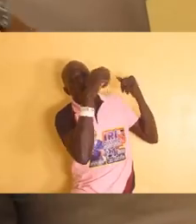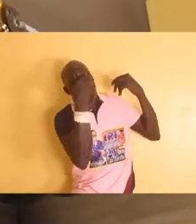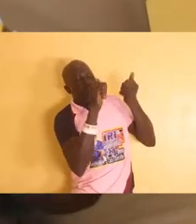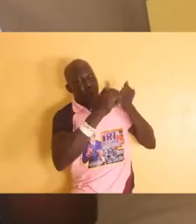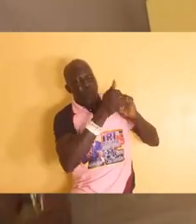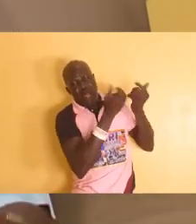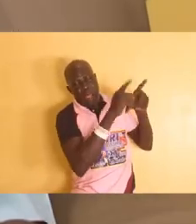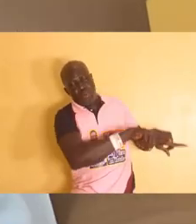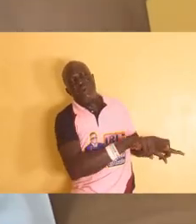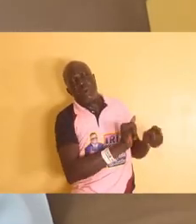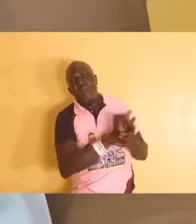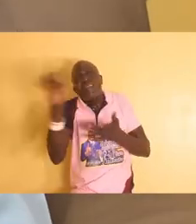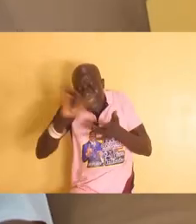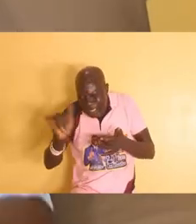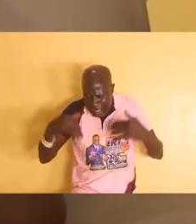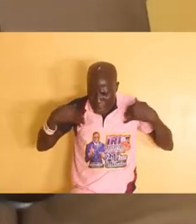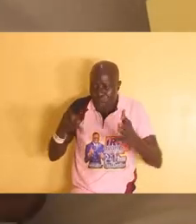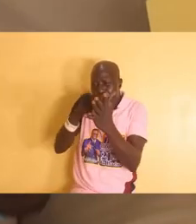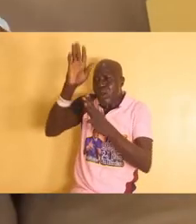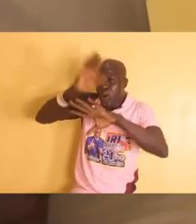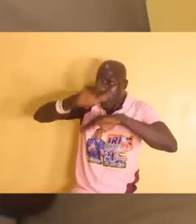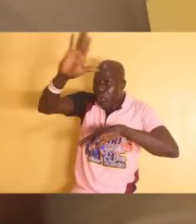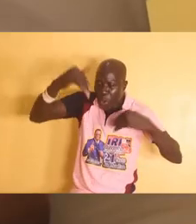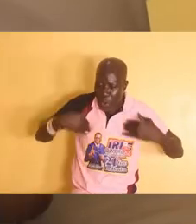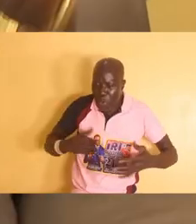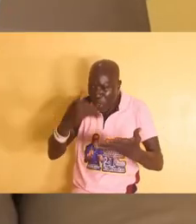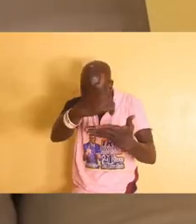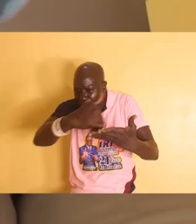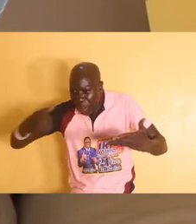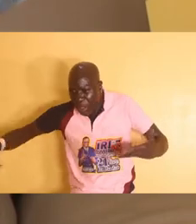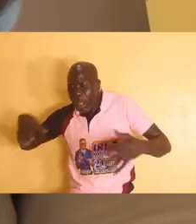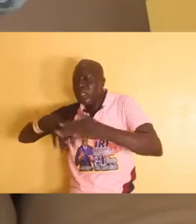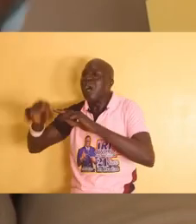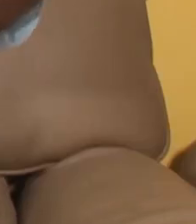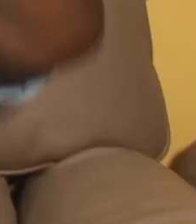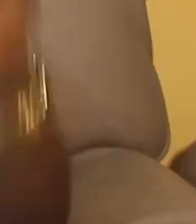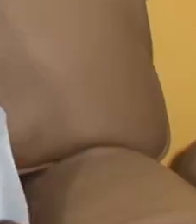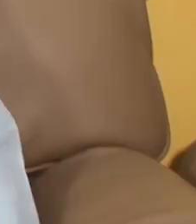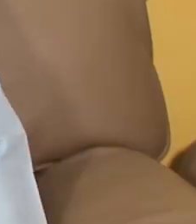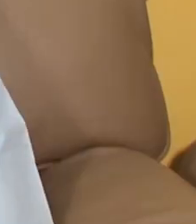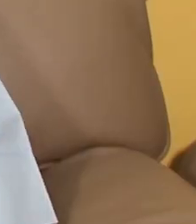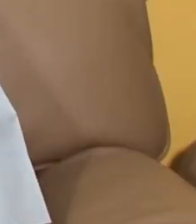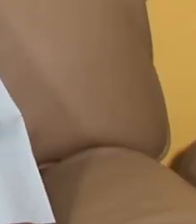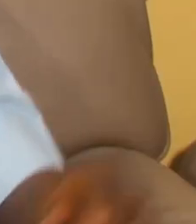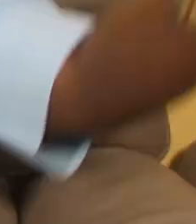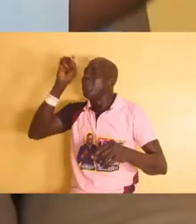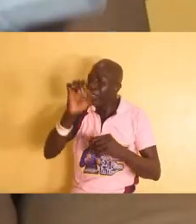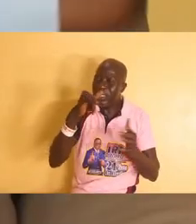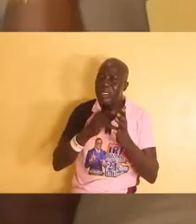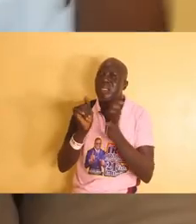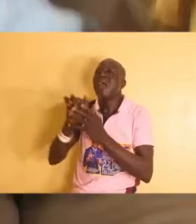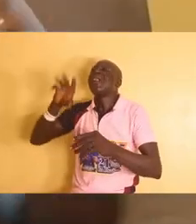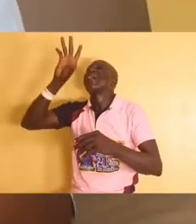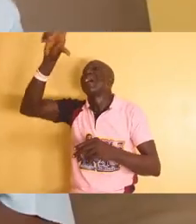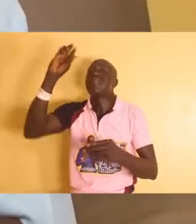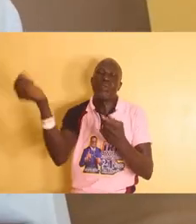ti ń ṣẹlẹ̀. You see that problem is coming. Àmì kan bẹ lára rẹ. There is a mark upon you. Agbọ́dọ̀ mú kúrò. You must take it away. Ìyọ̀ yẹn la fẹ́ lò. We want to use that song. Olúwa ló pa láṣẹ. It's not that dumb thing. Ọmọ